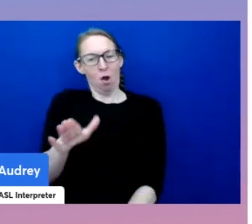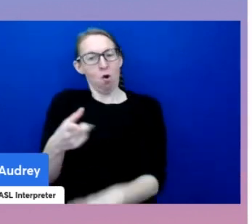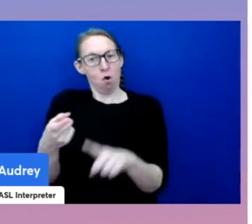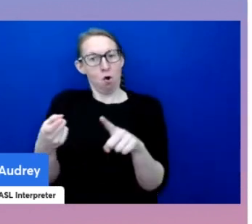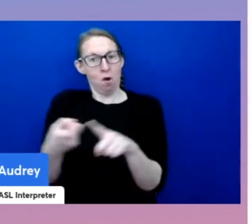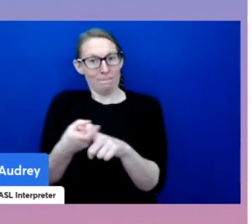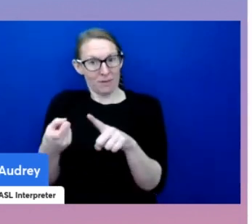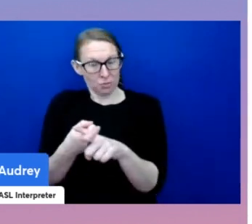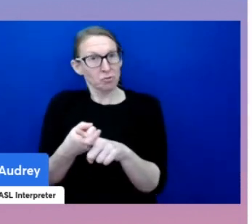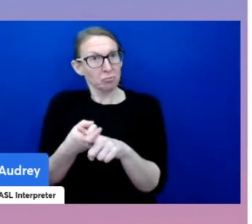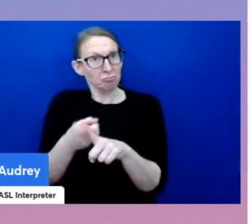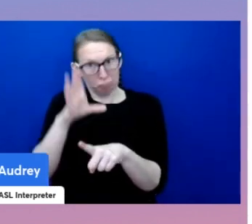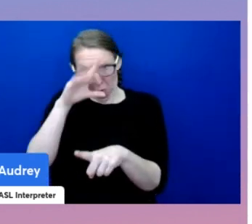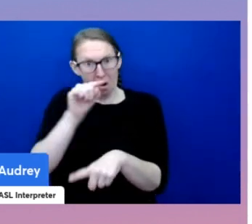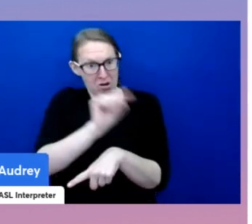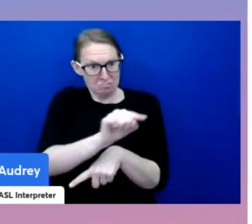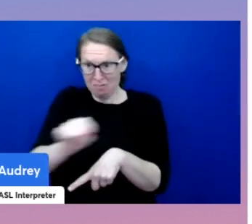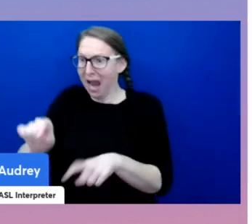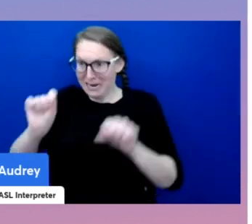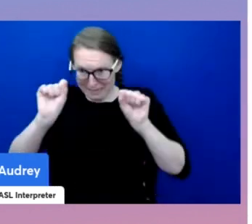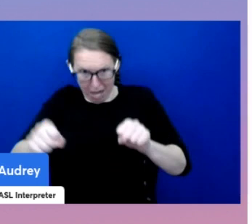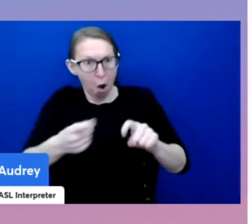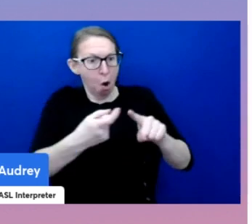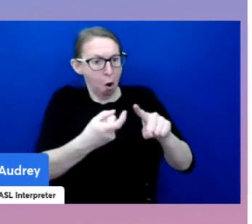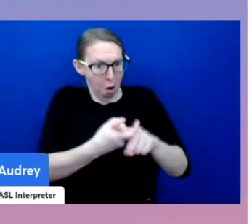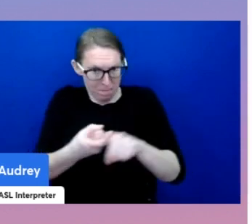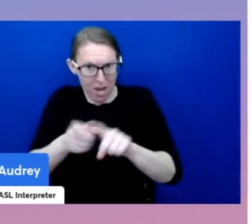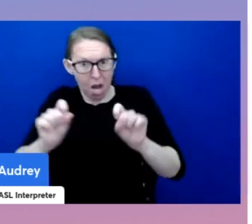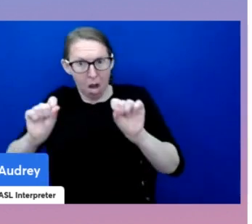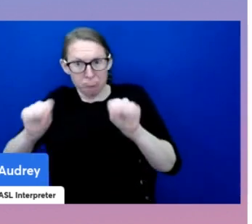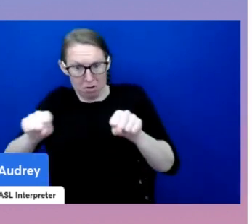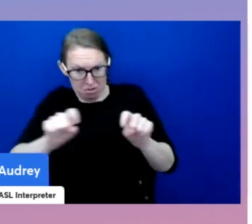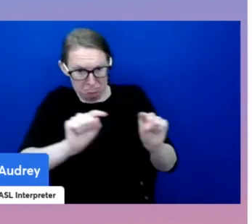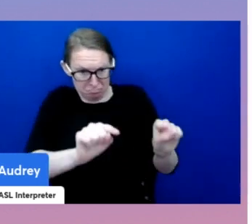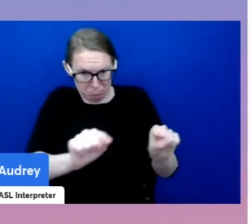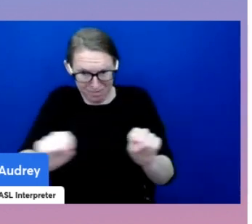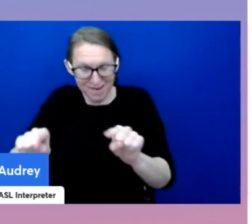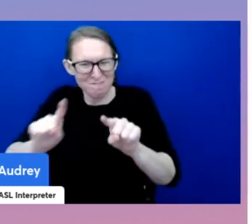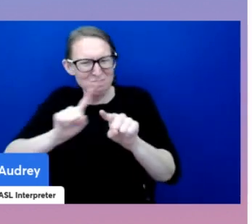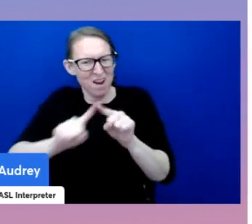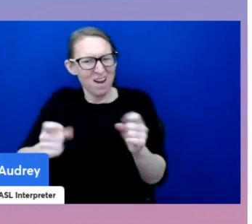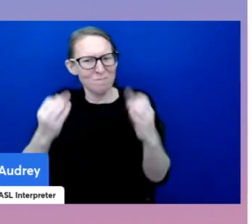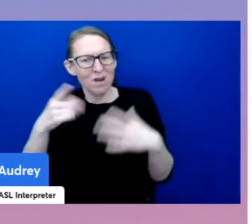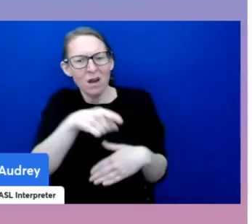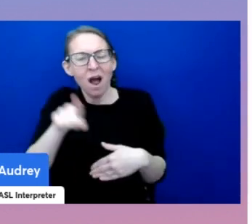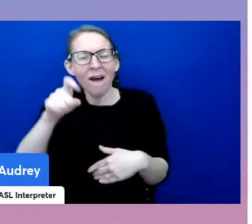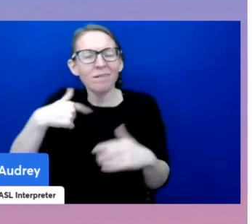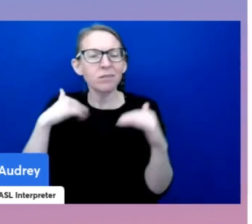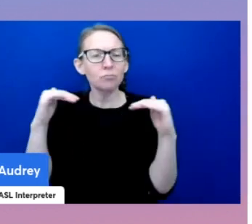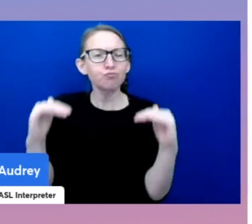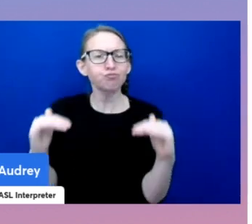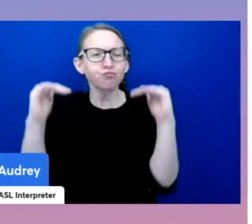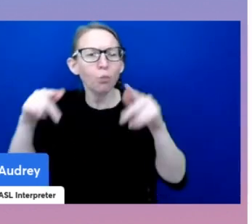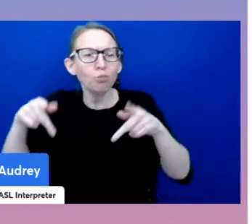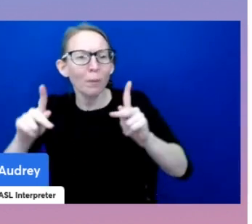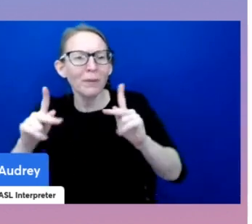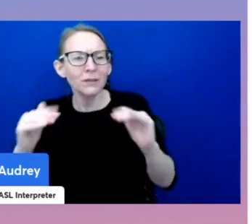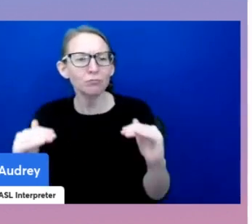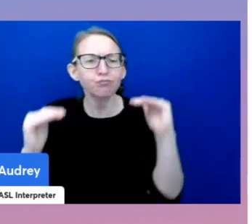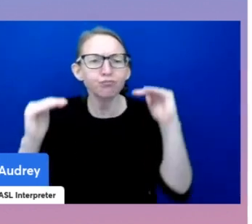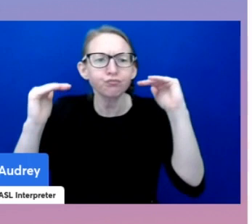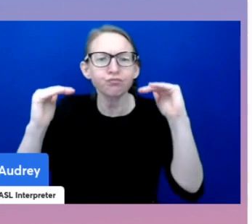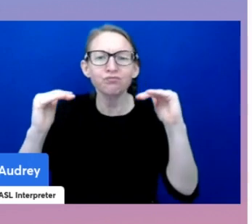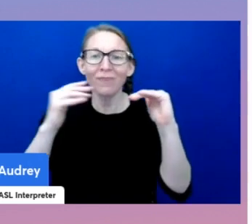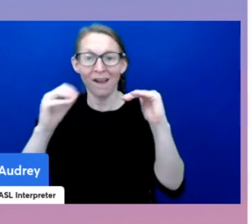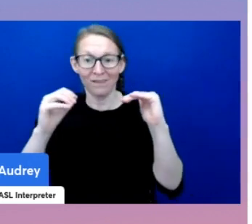all of those pieces can be automated, a lot of them require elevated permissions. And in a lot of cases, in